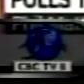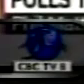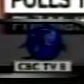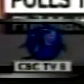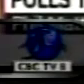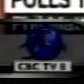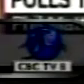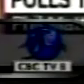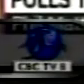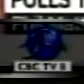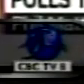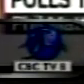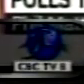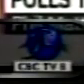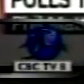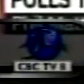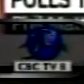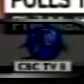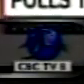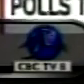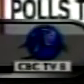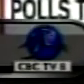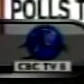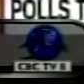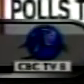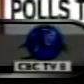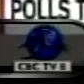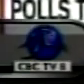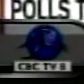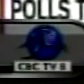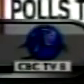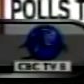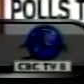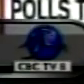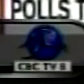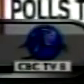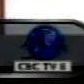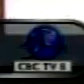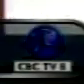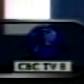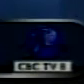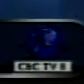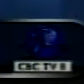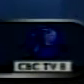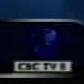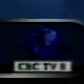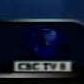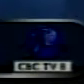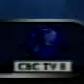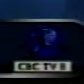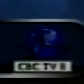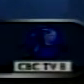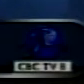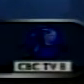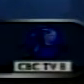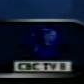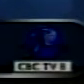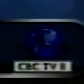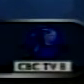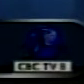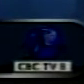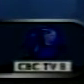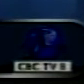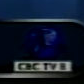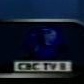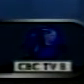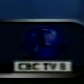at polls as a snapshot of time, right? So if you look at this Washington Post poll, Donald Trump has closed the gap in a tremendously quick fashion